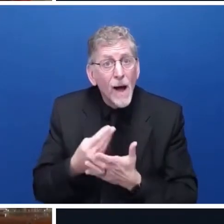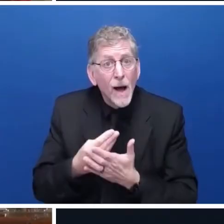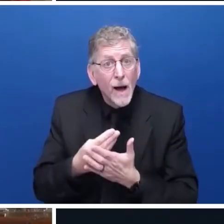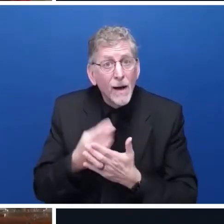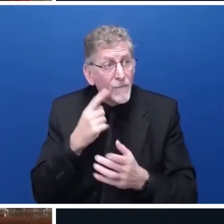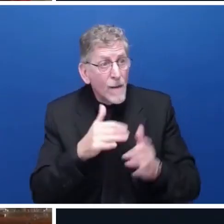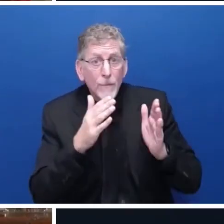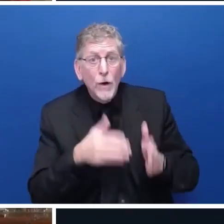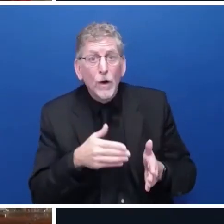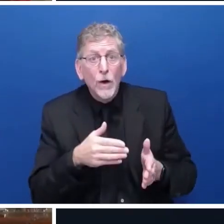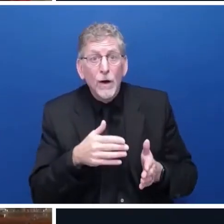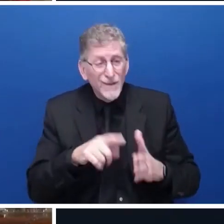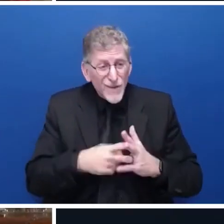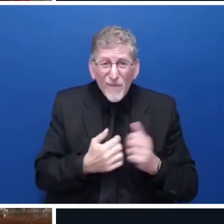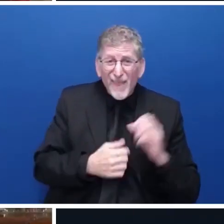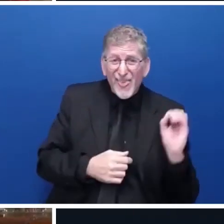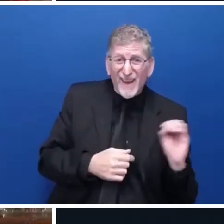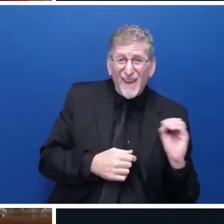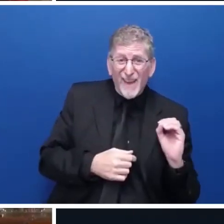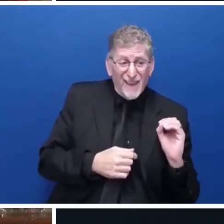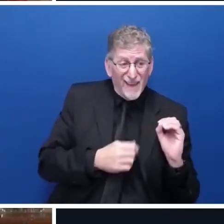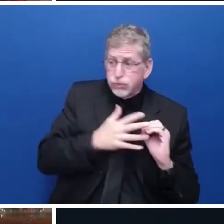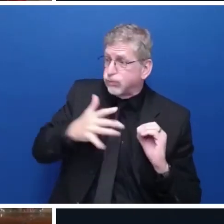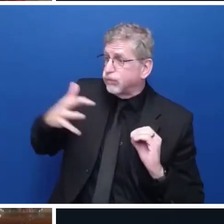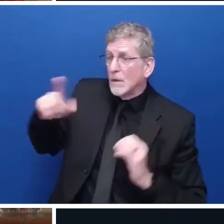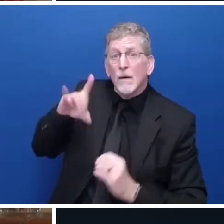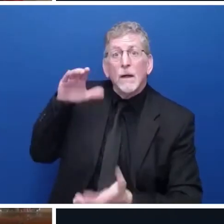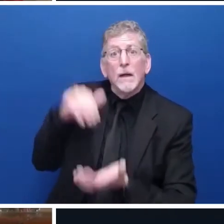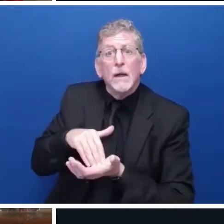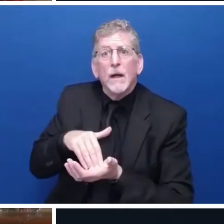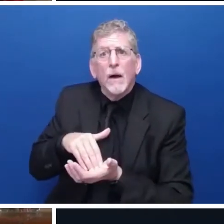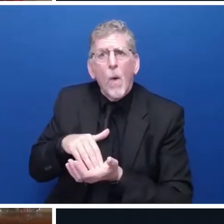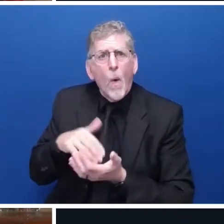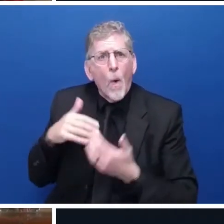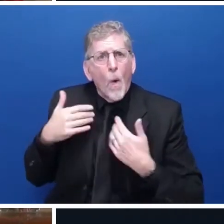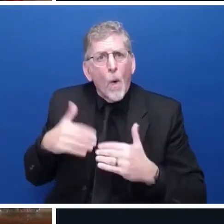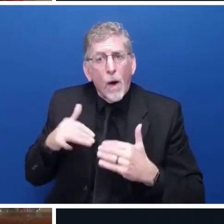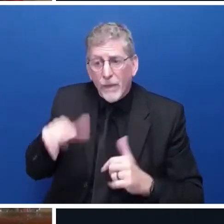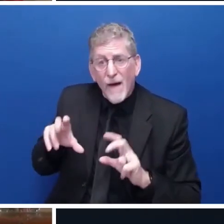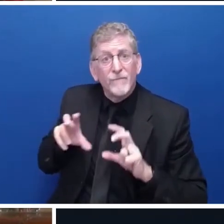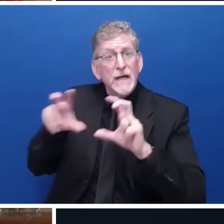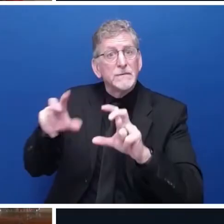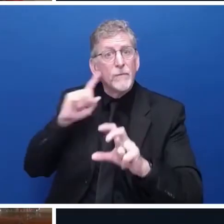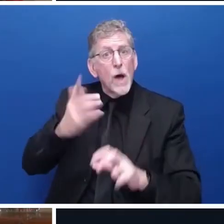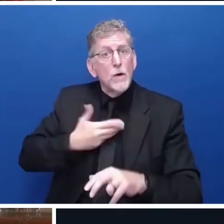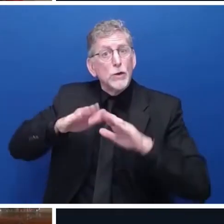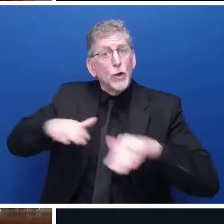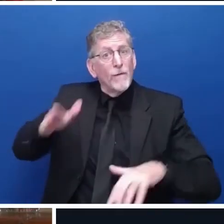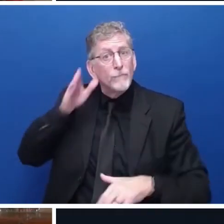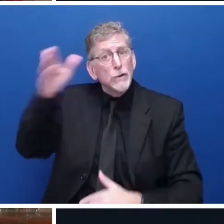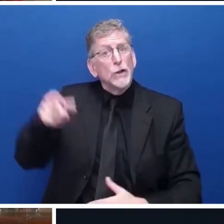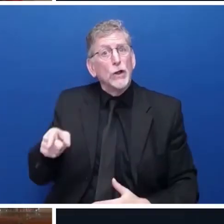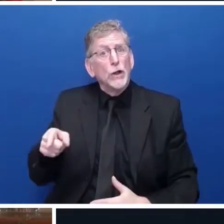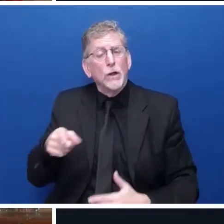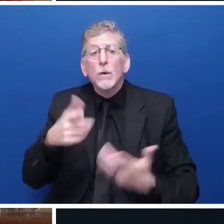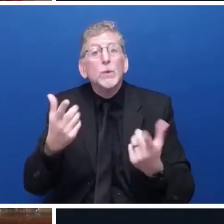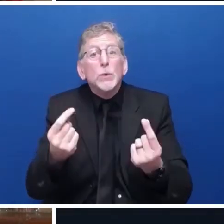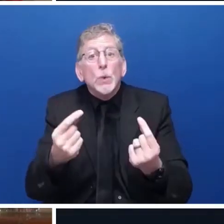be much more than that. To make this investment in our children's future, go to